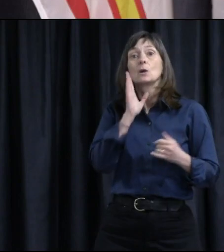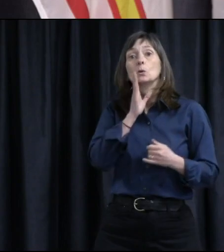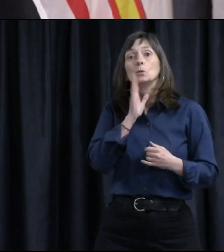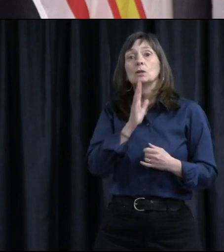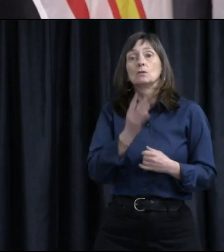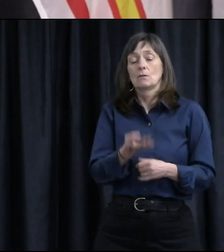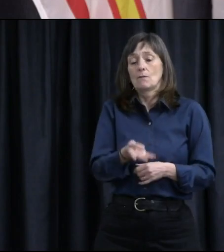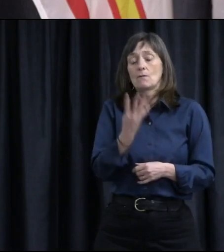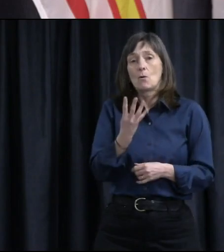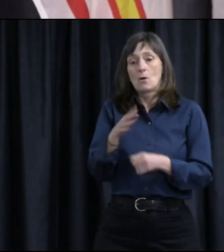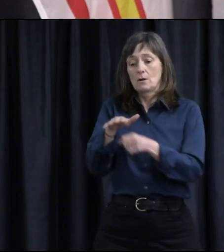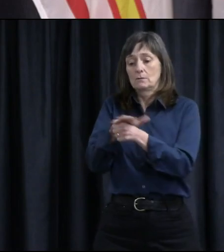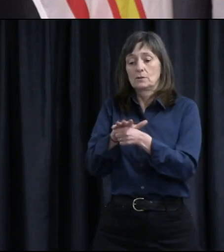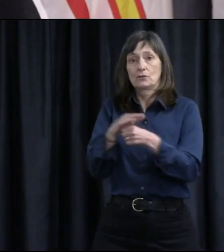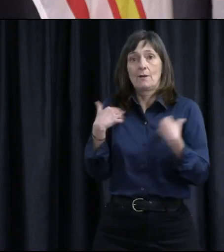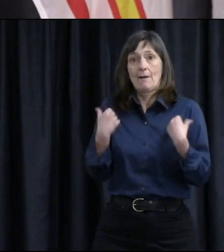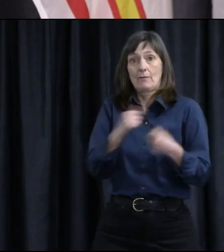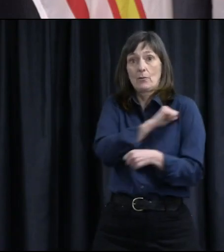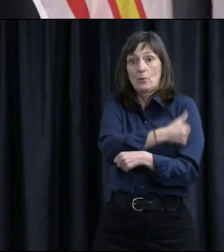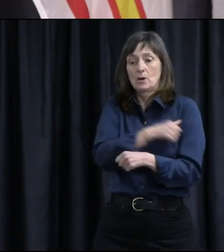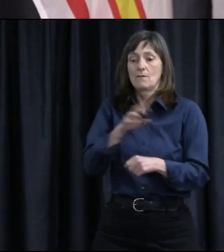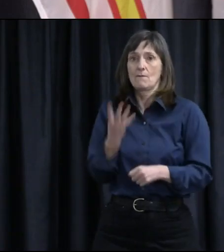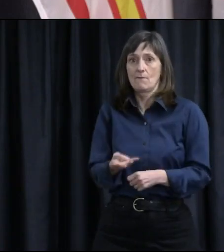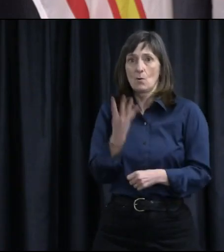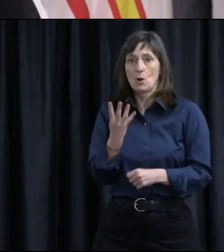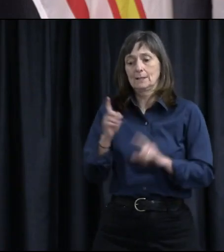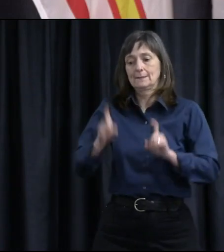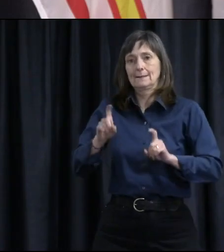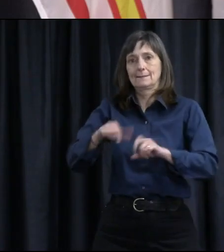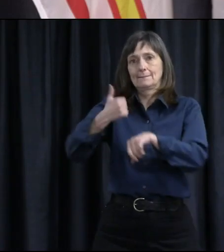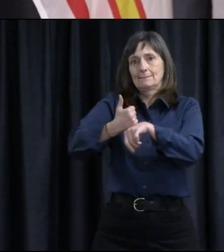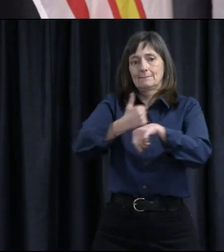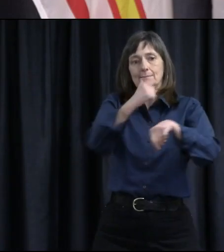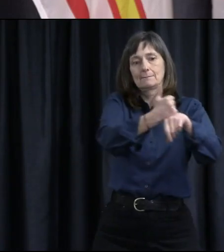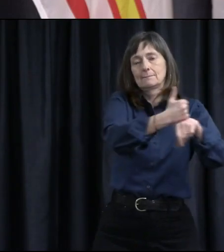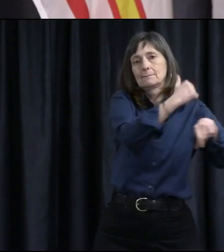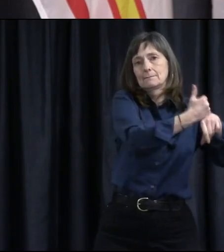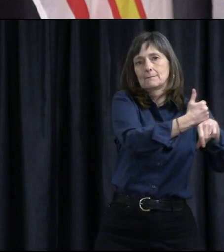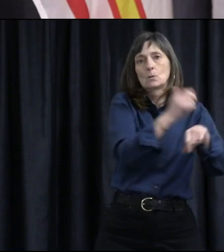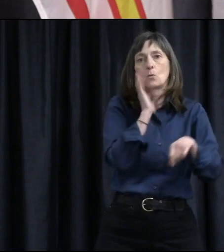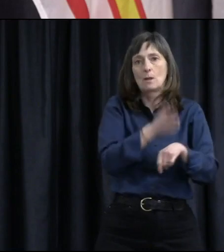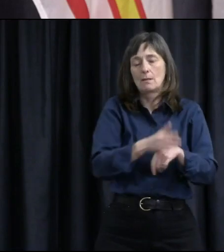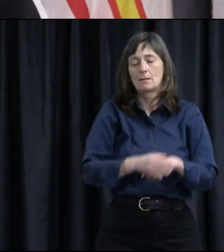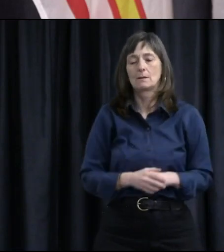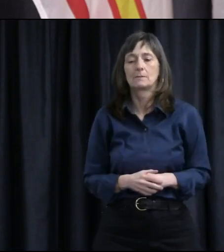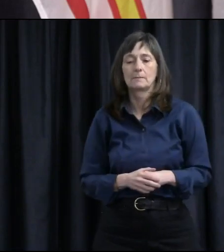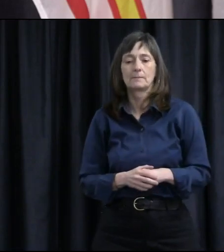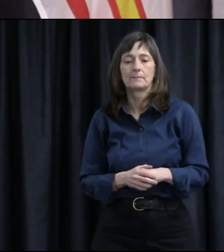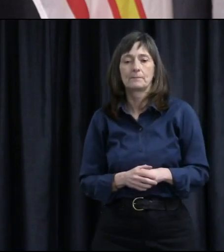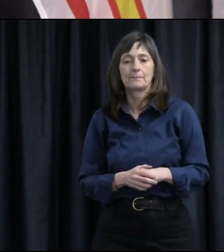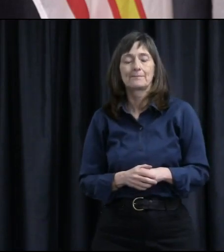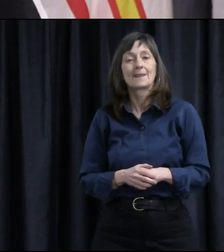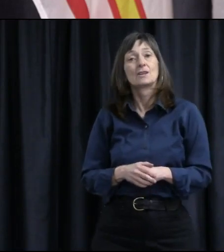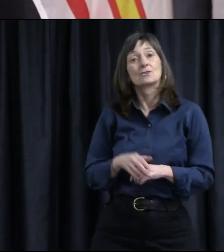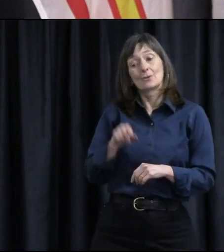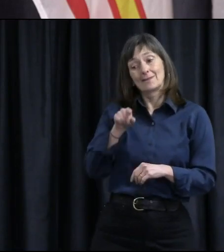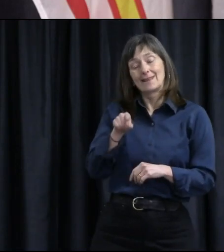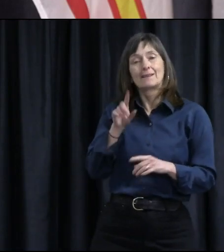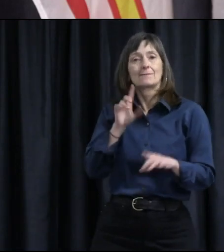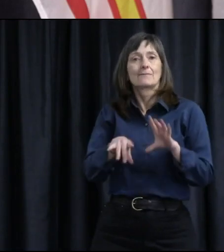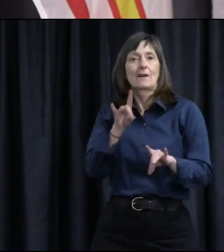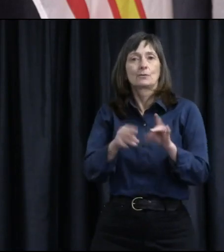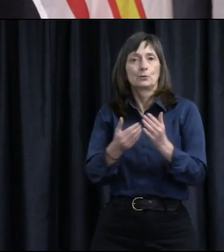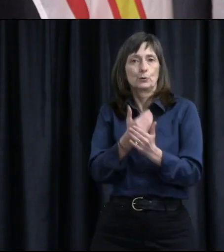of the 4 regional health authorities. These sites will support our public health work to test and find new